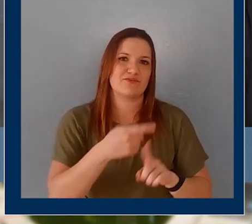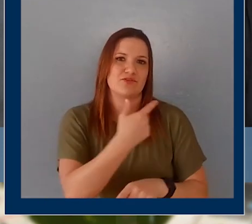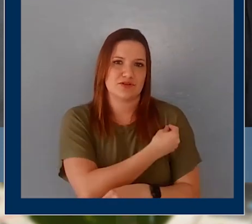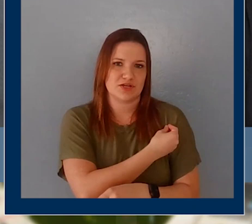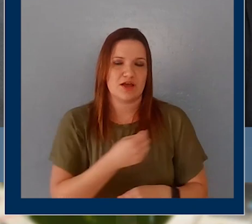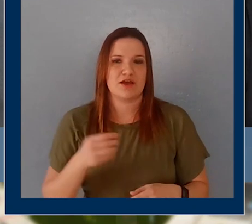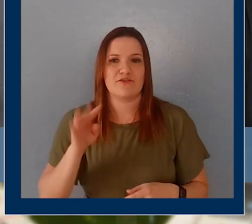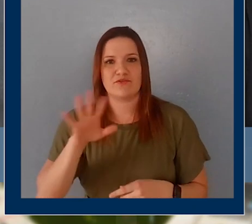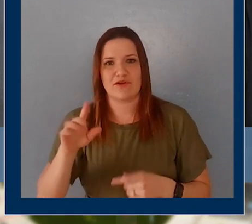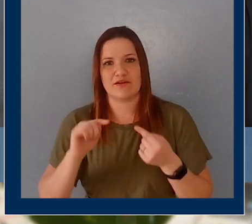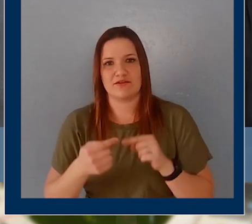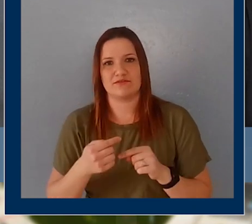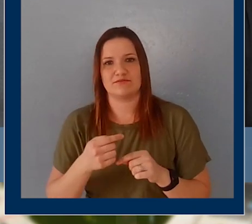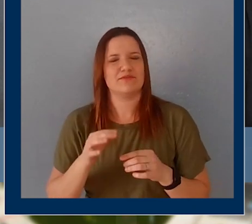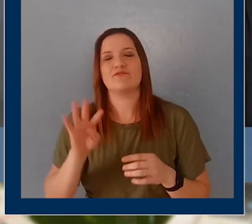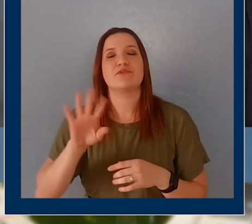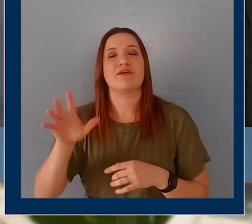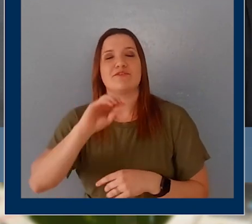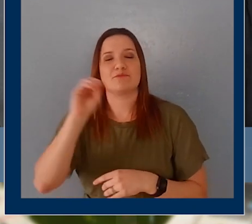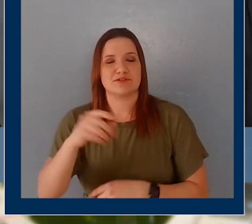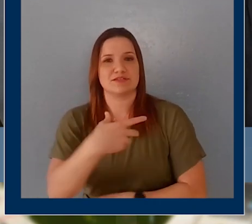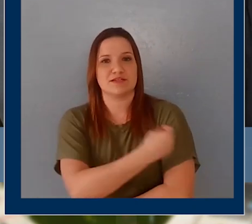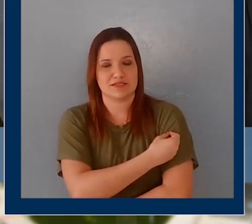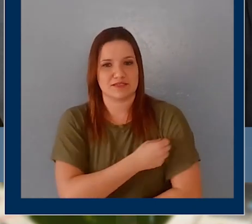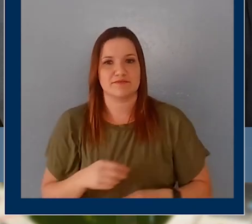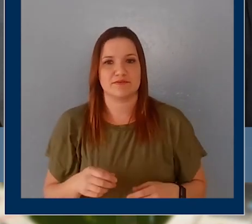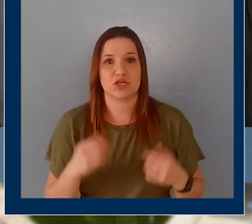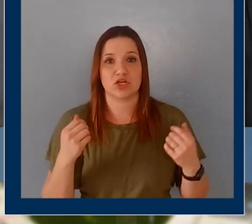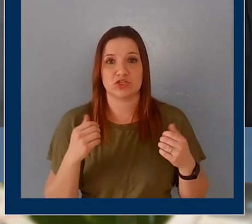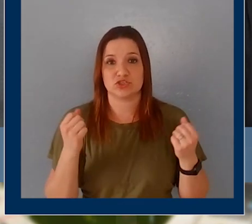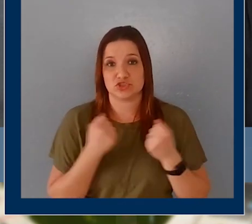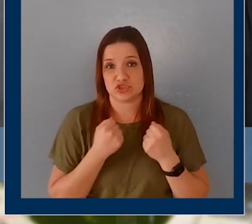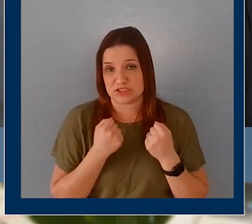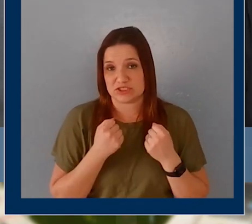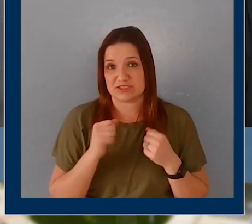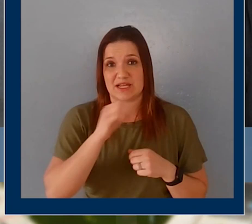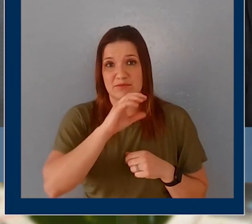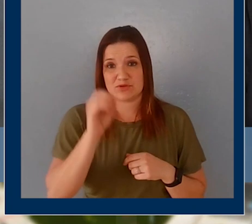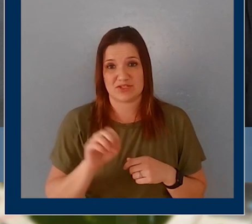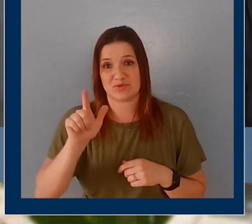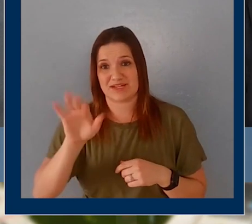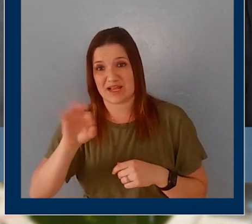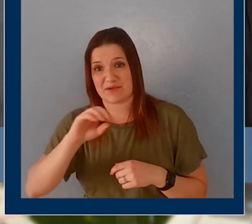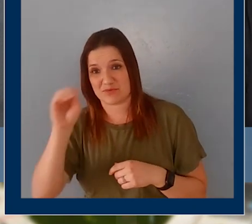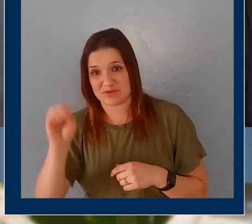dose, 29% second dose. Muscle pain, 18% first